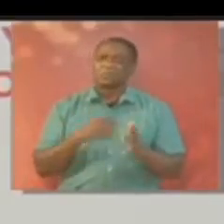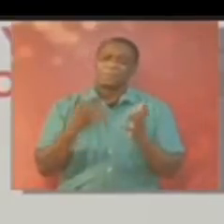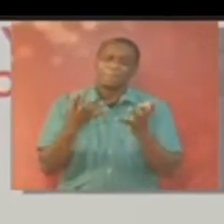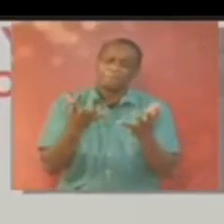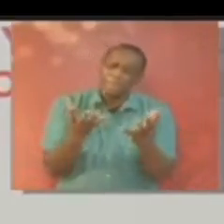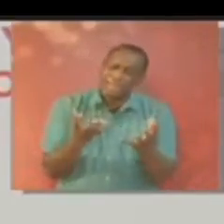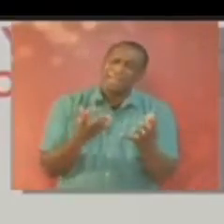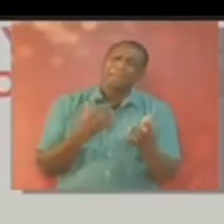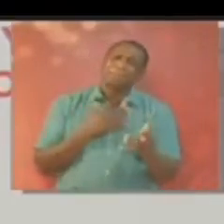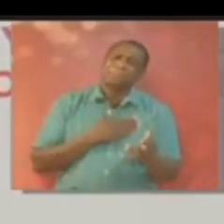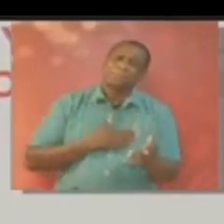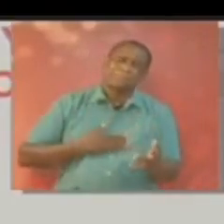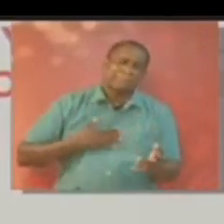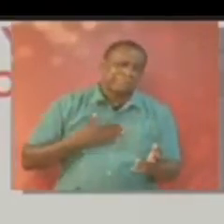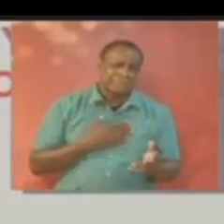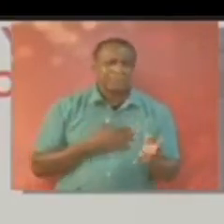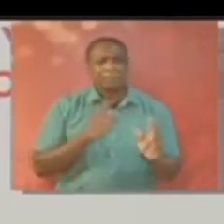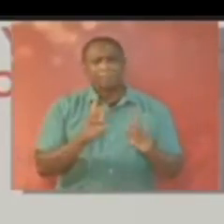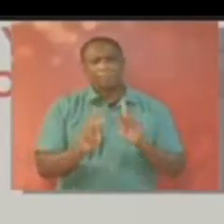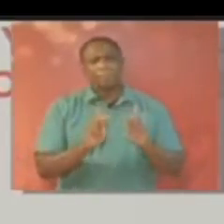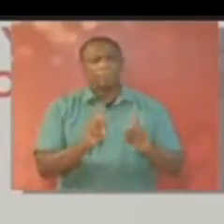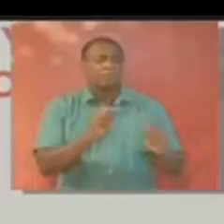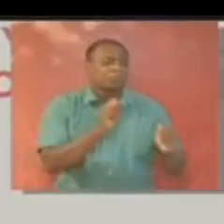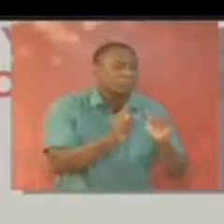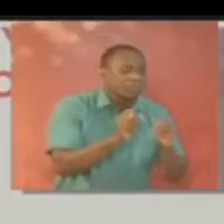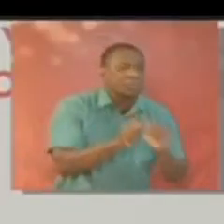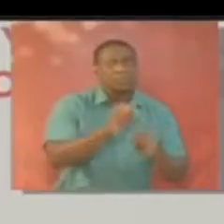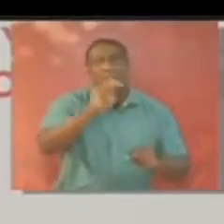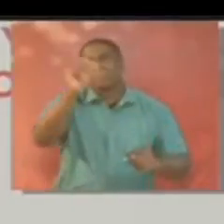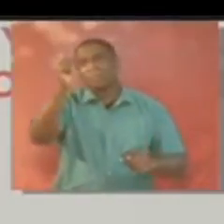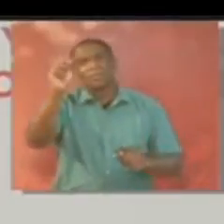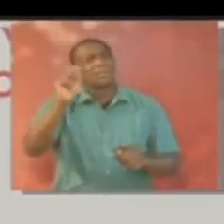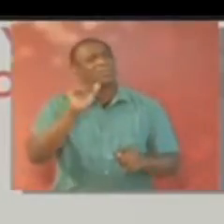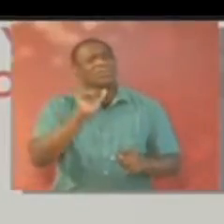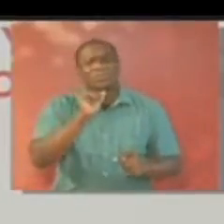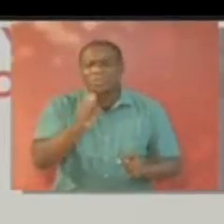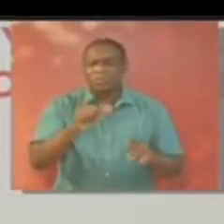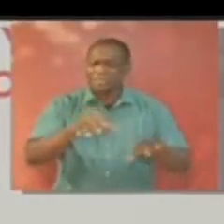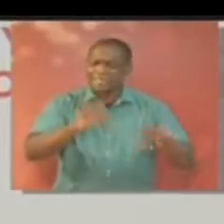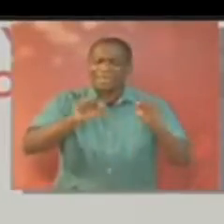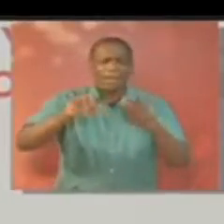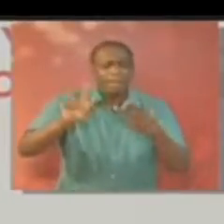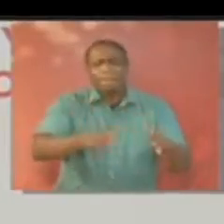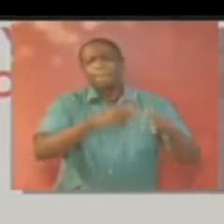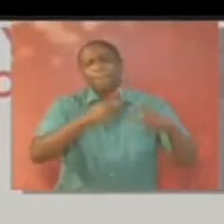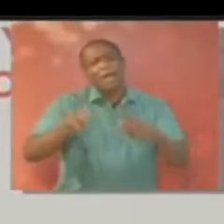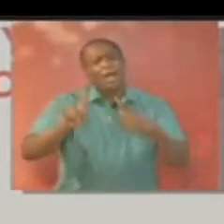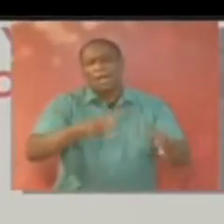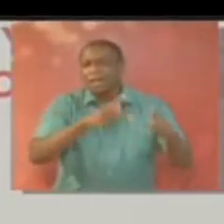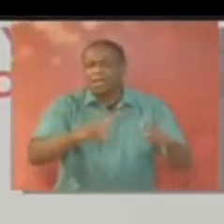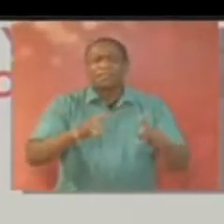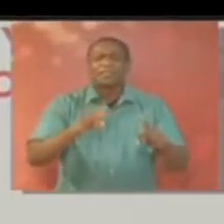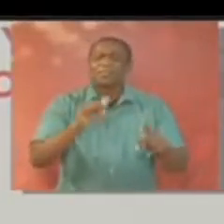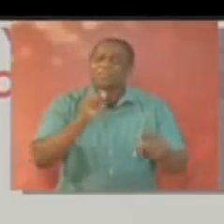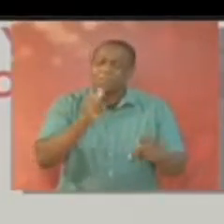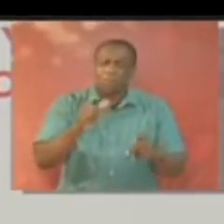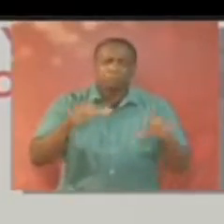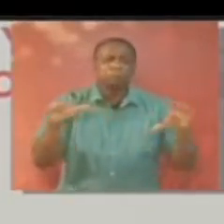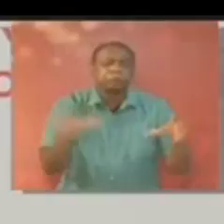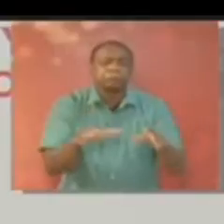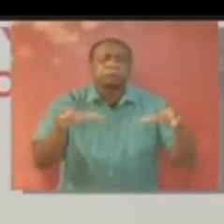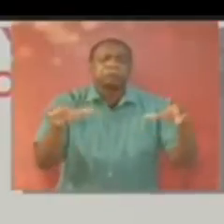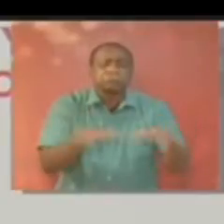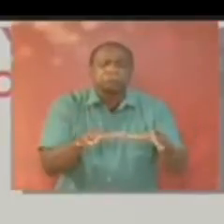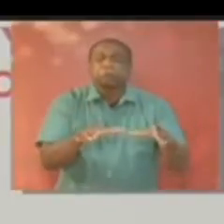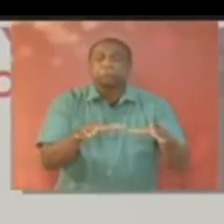with people both in Trinidad and Tobago not to have gatherings. We know now that